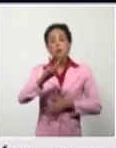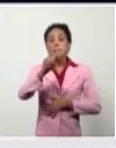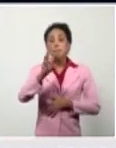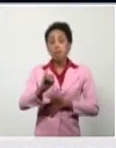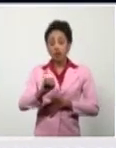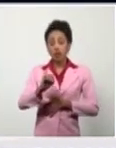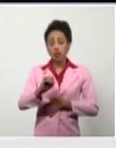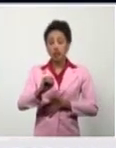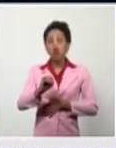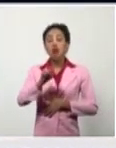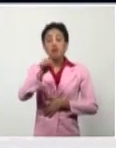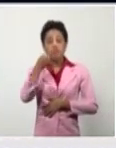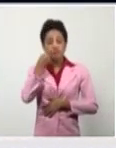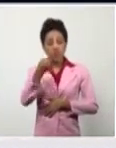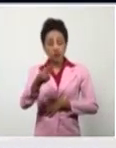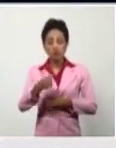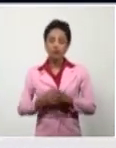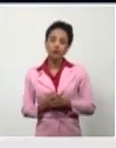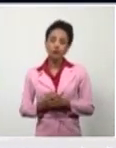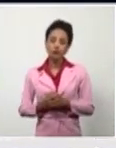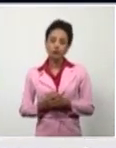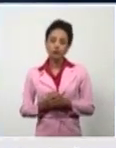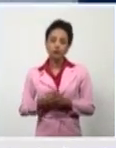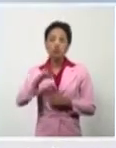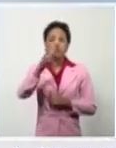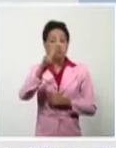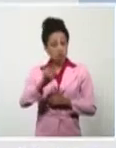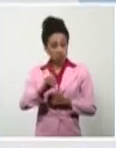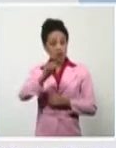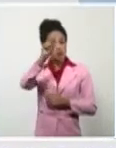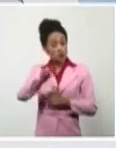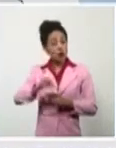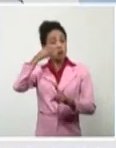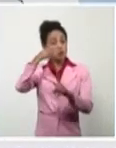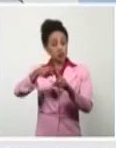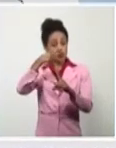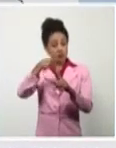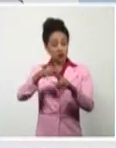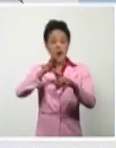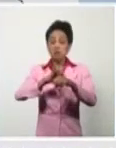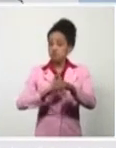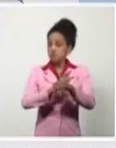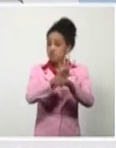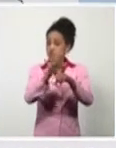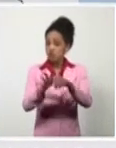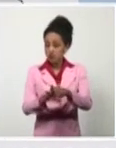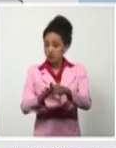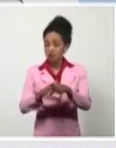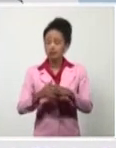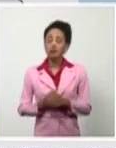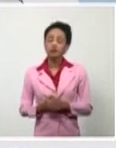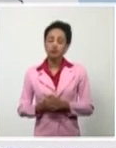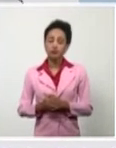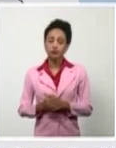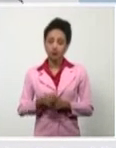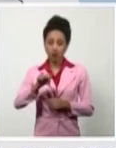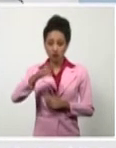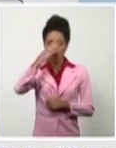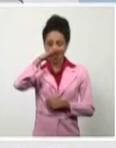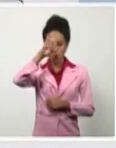20 people in our country tested positive for SARS-CoV-2 virus and COVID-19 disease.